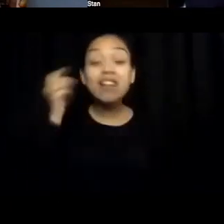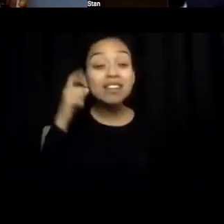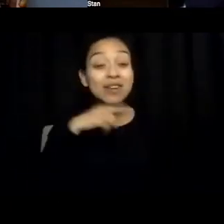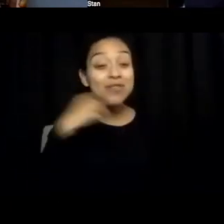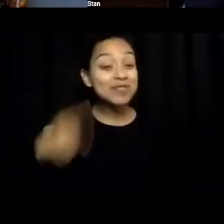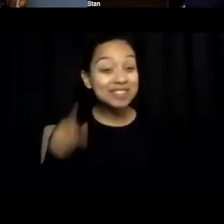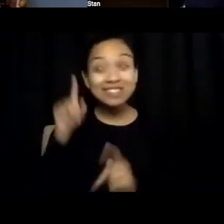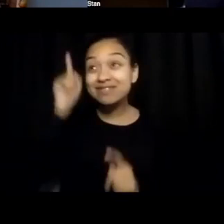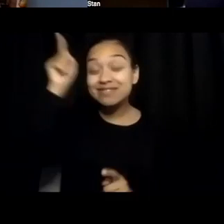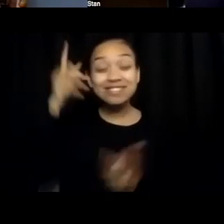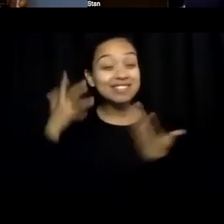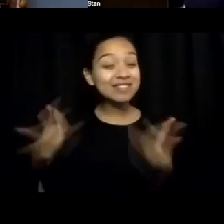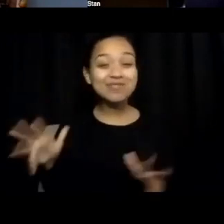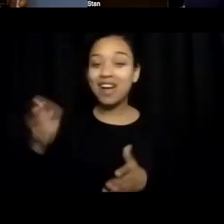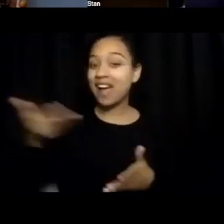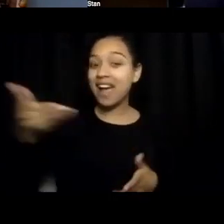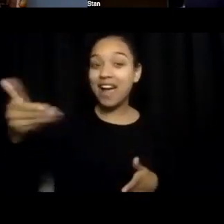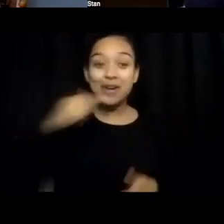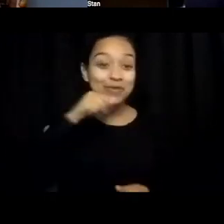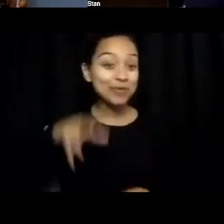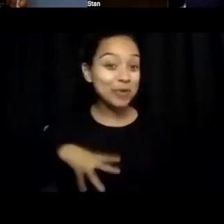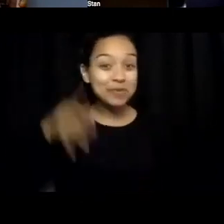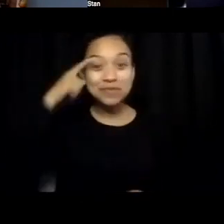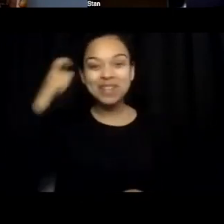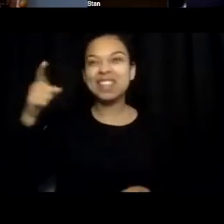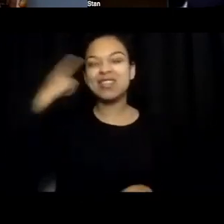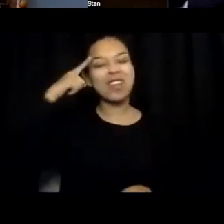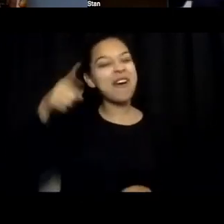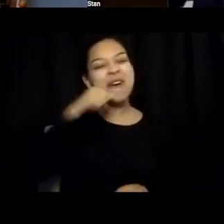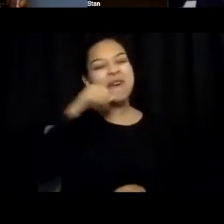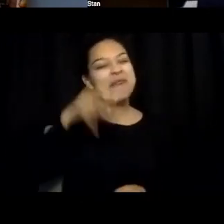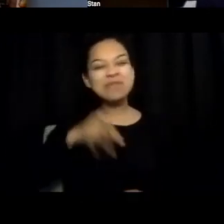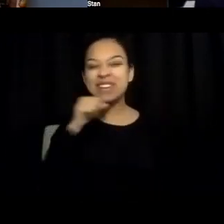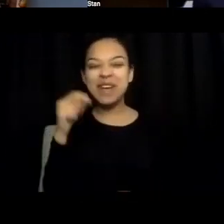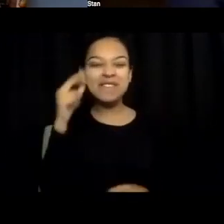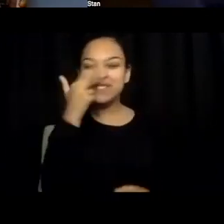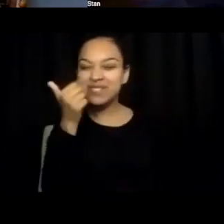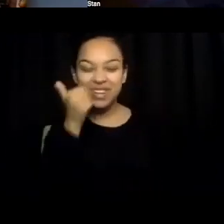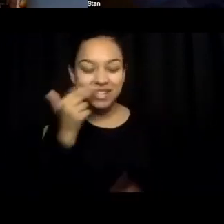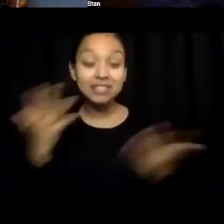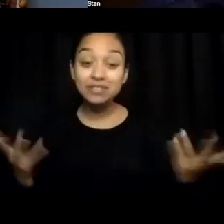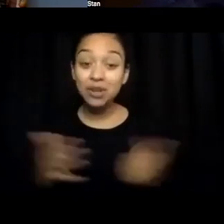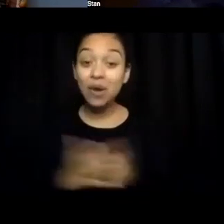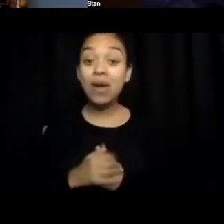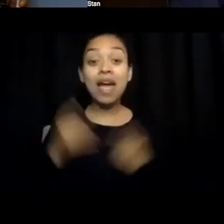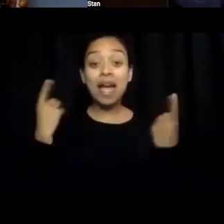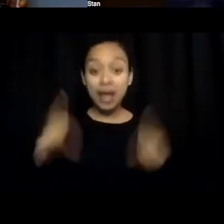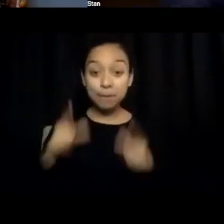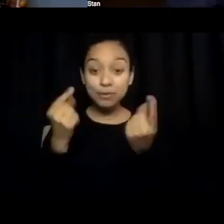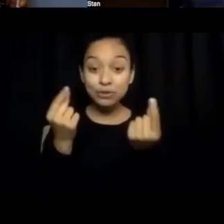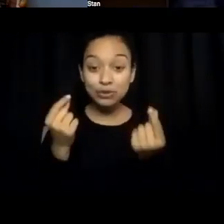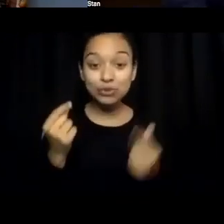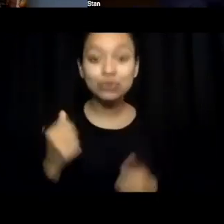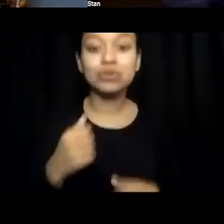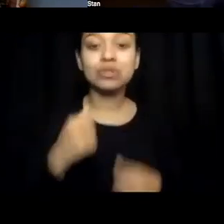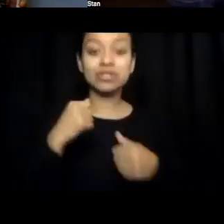To write the pilot for this version of it. So what we do is you translate the original scripts and then you adapt